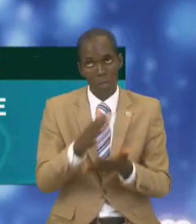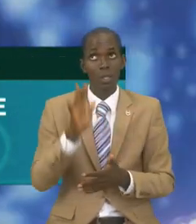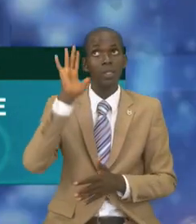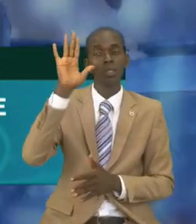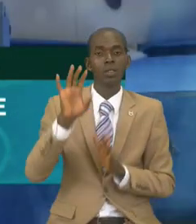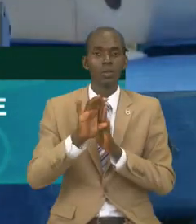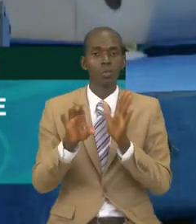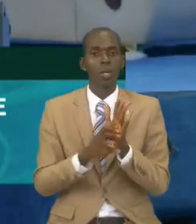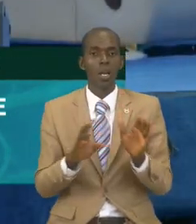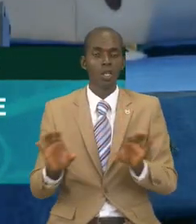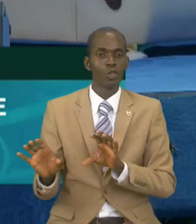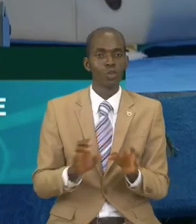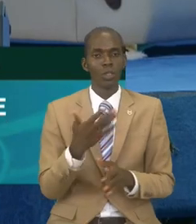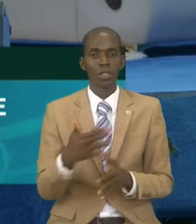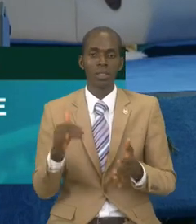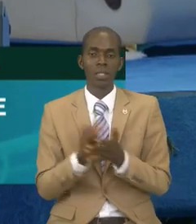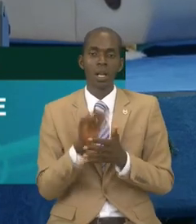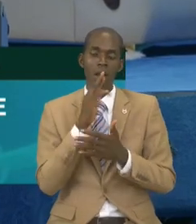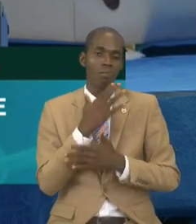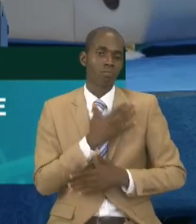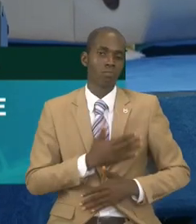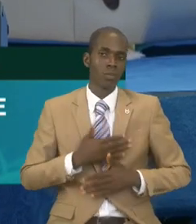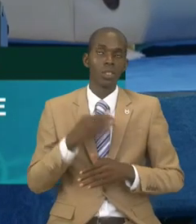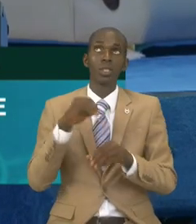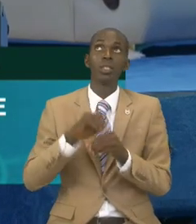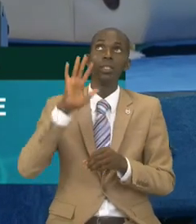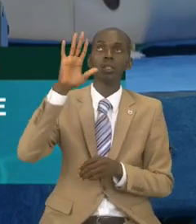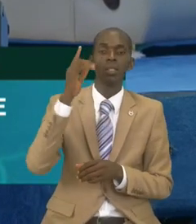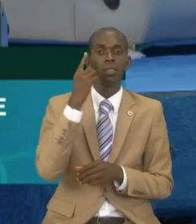those things that are pleasing in his sight.